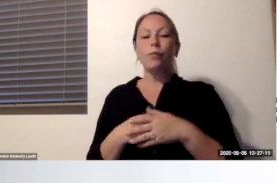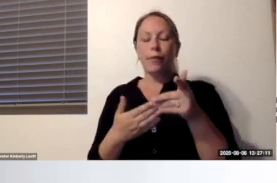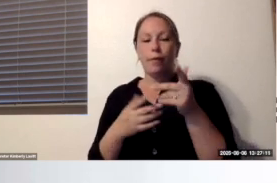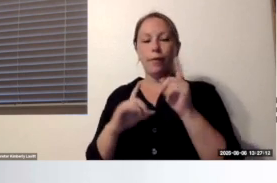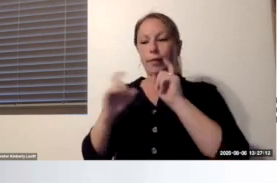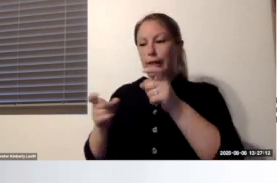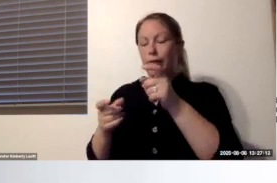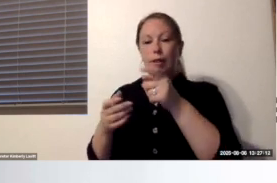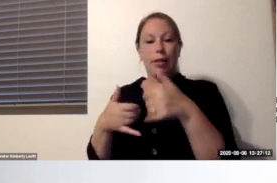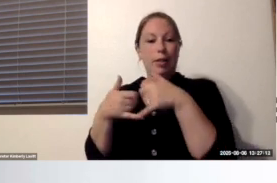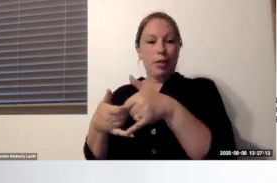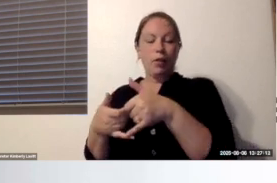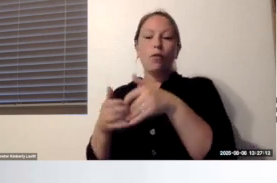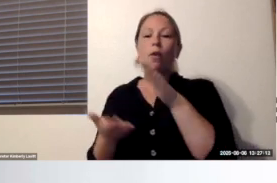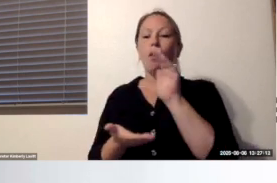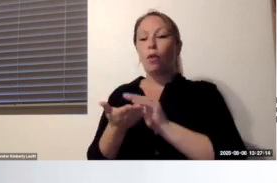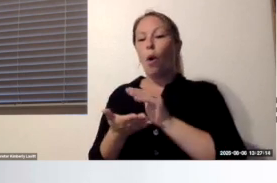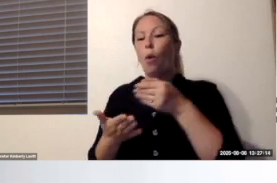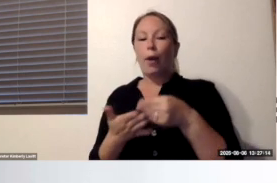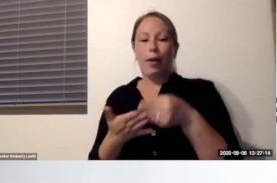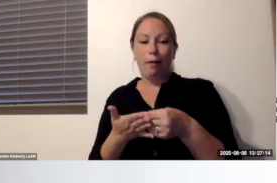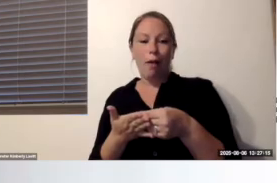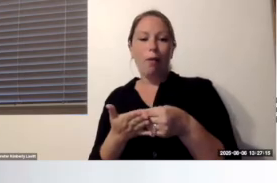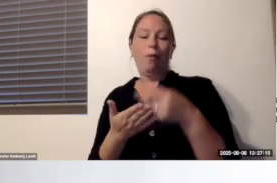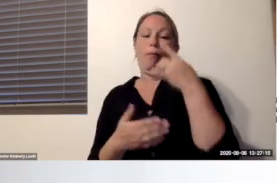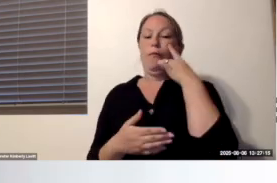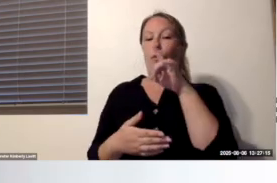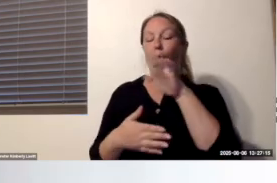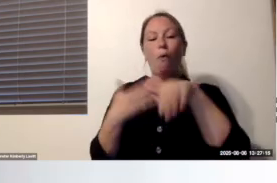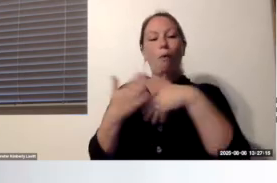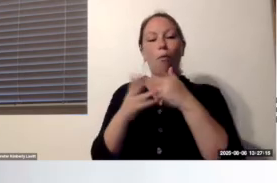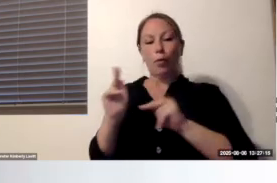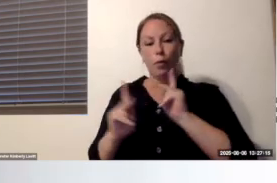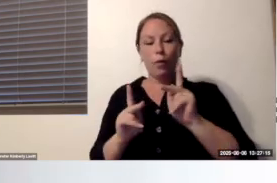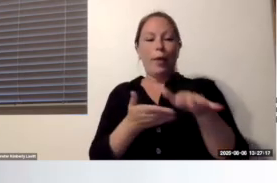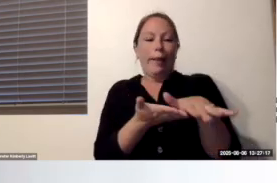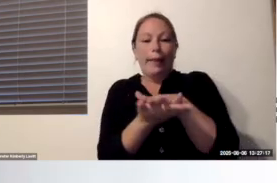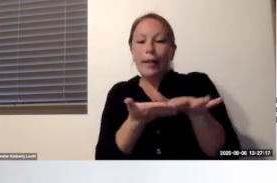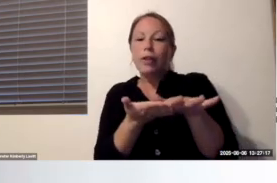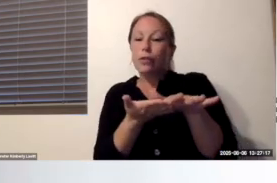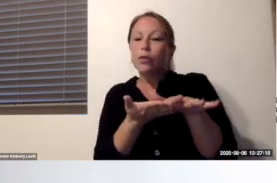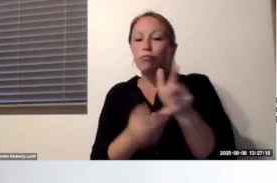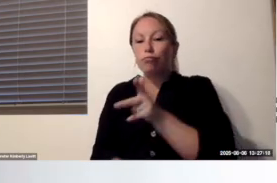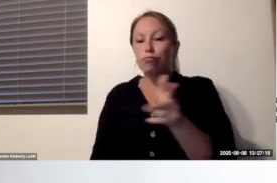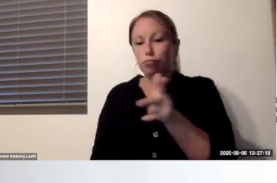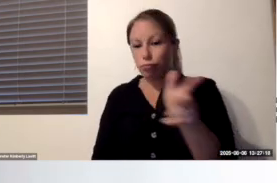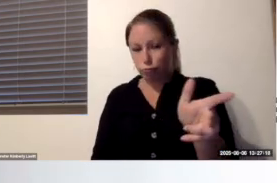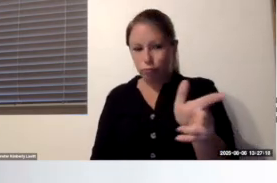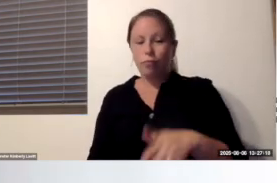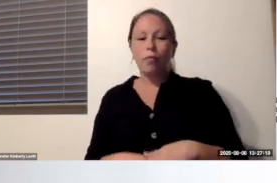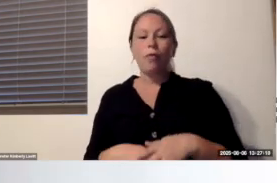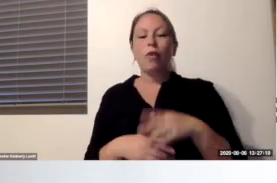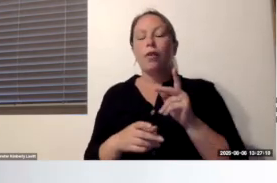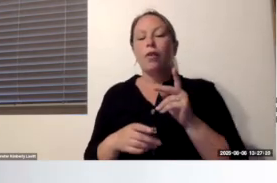incentives to low-income consumers as they replace their higher polluting vehicles with cleaner transportation.